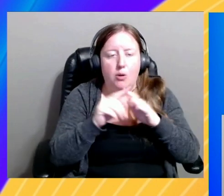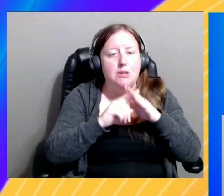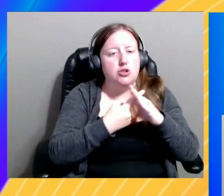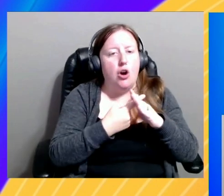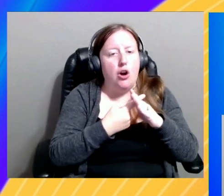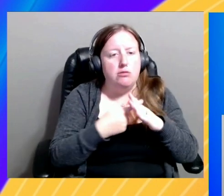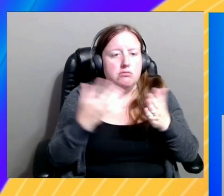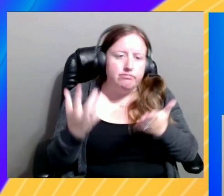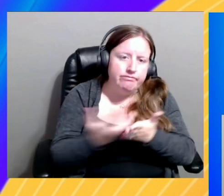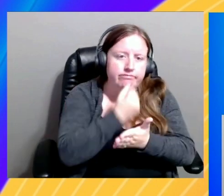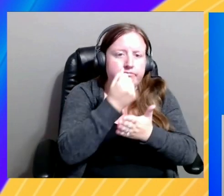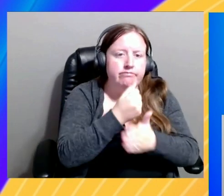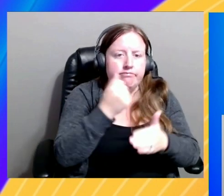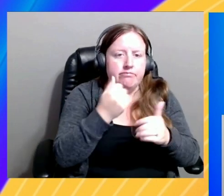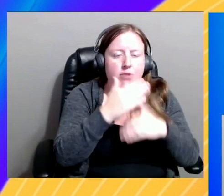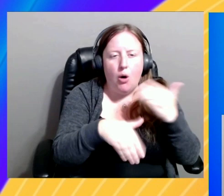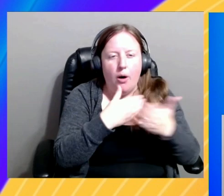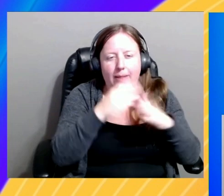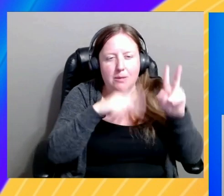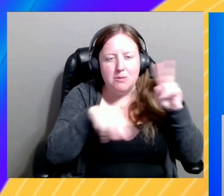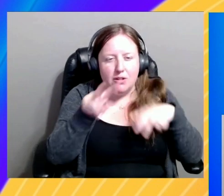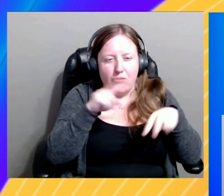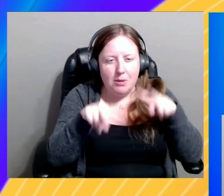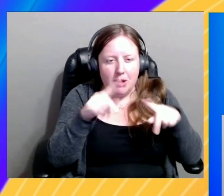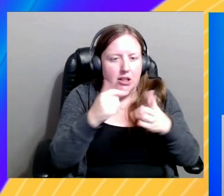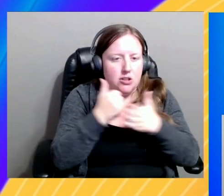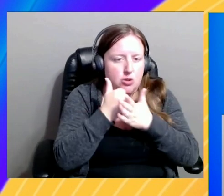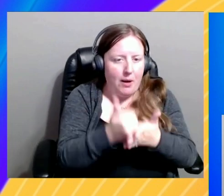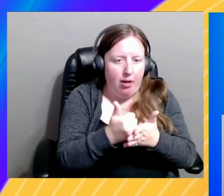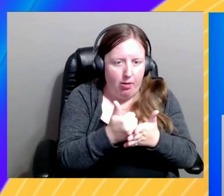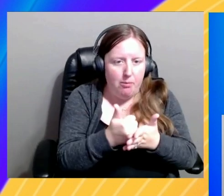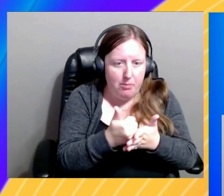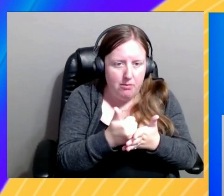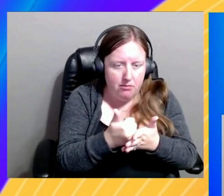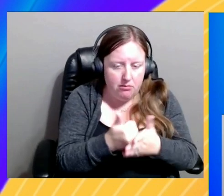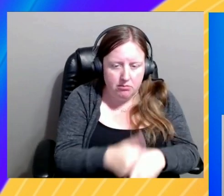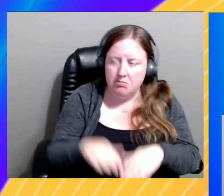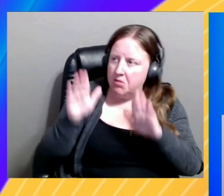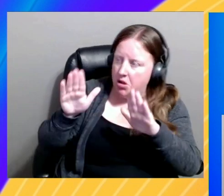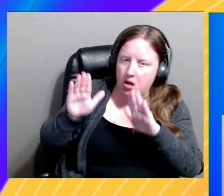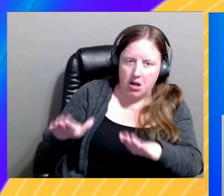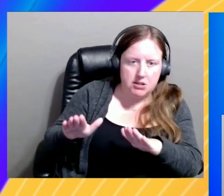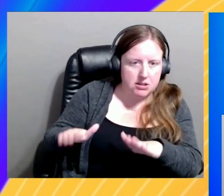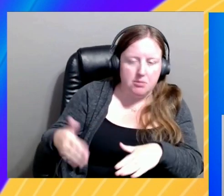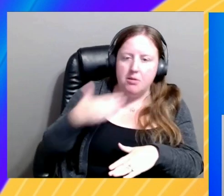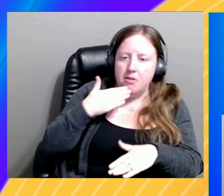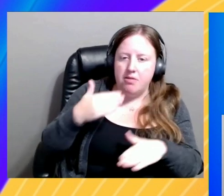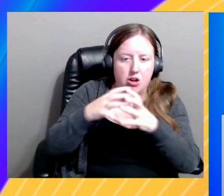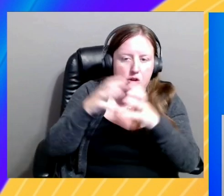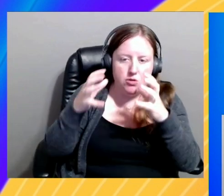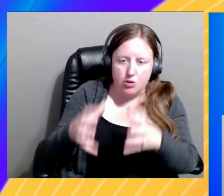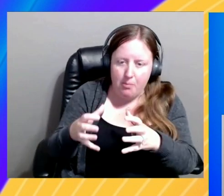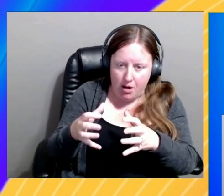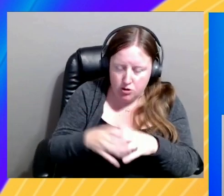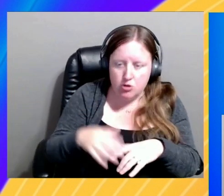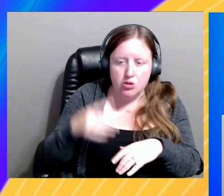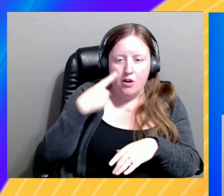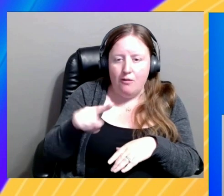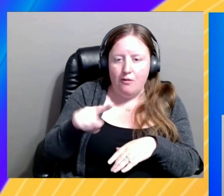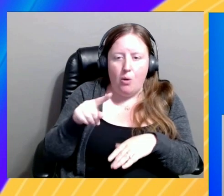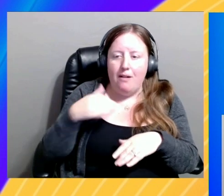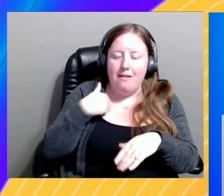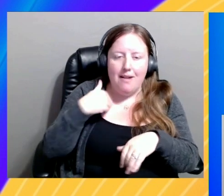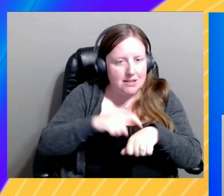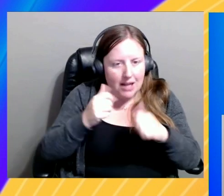this observability to help you with your workloads? Awesome, Kevin. Thank you so much for spending time with us to talk about